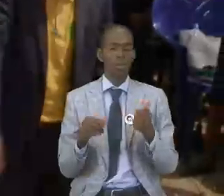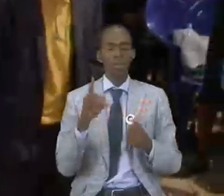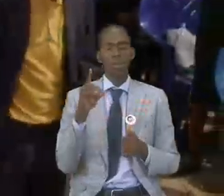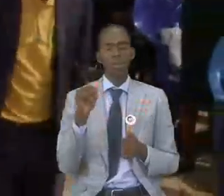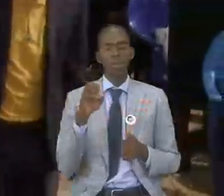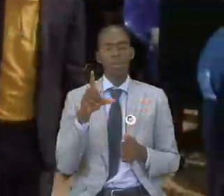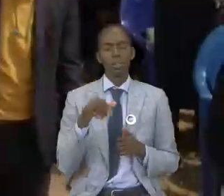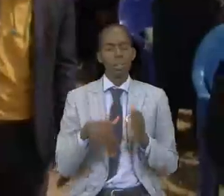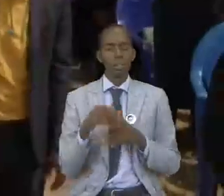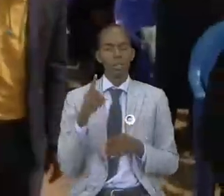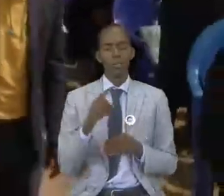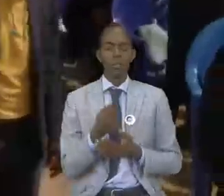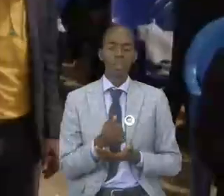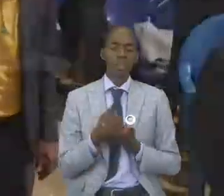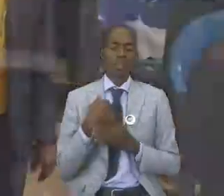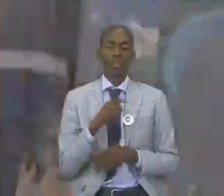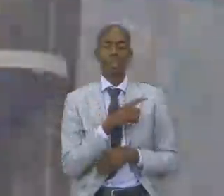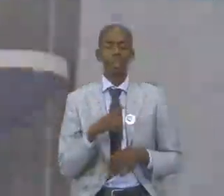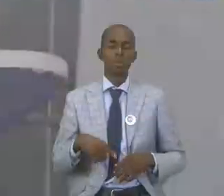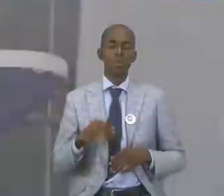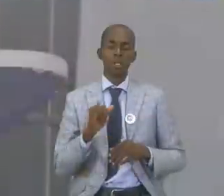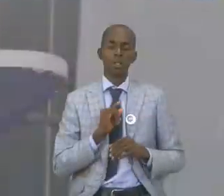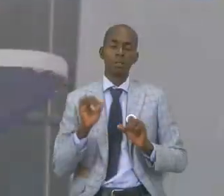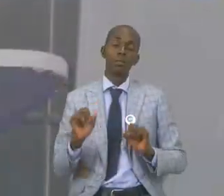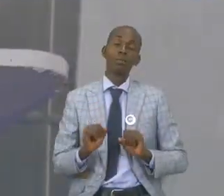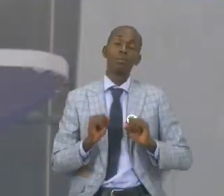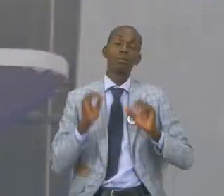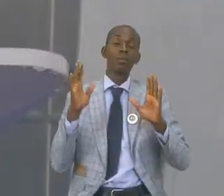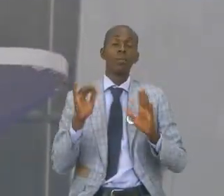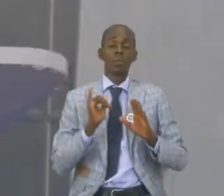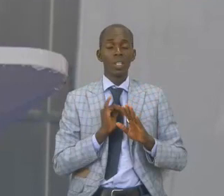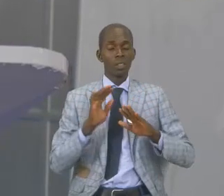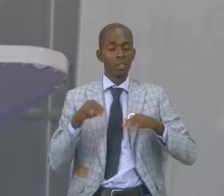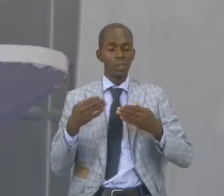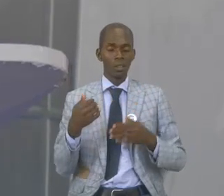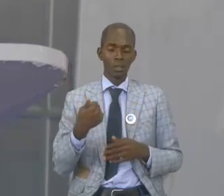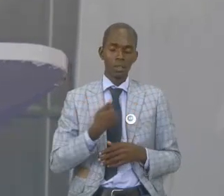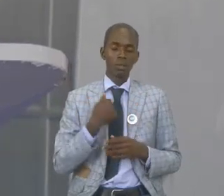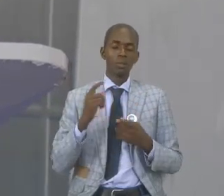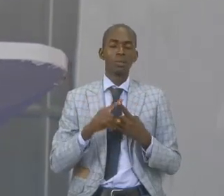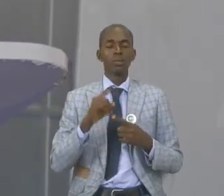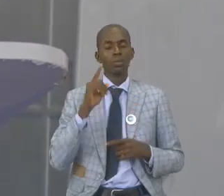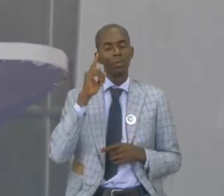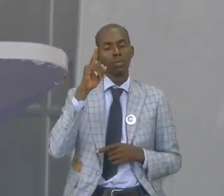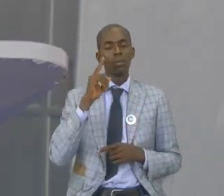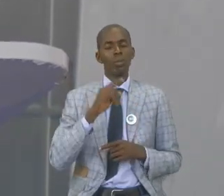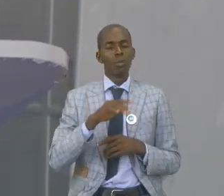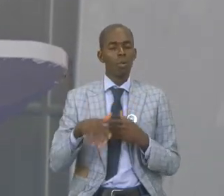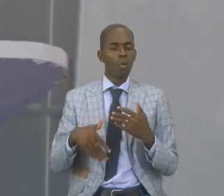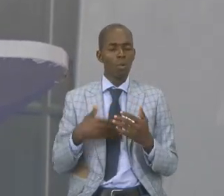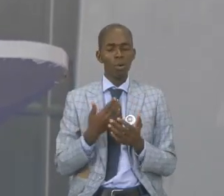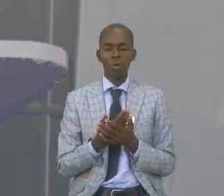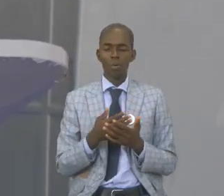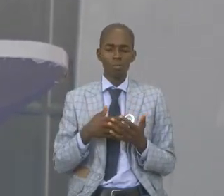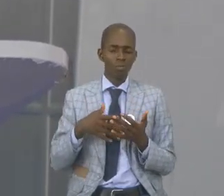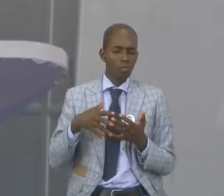O Lord. I surrender. I give myself unto you. All these qualities in